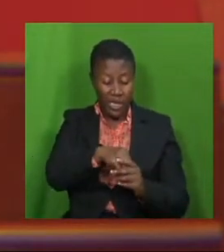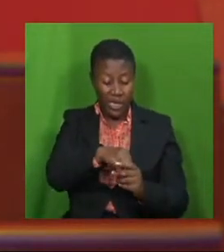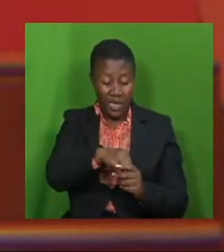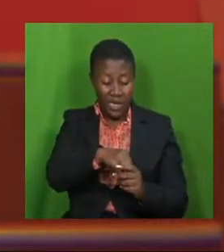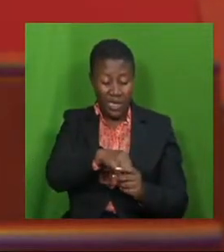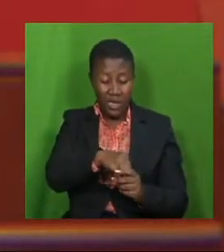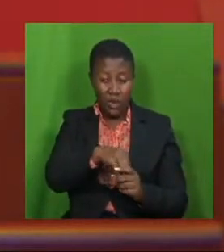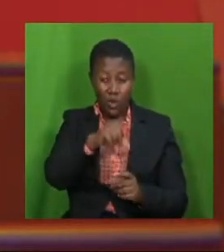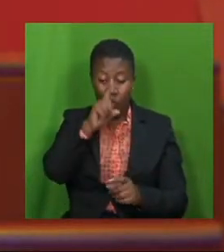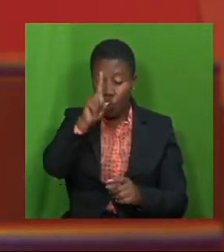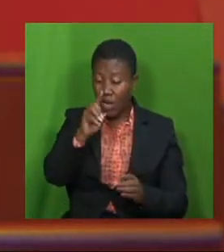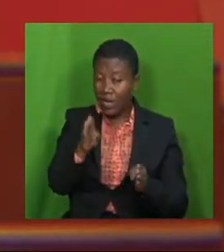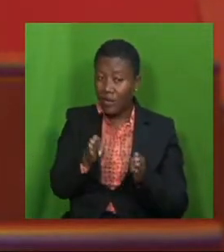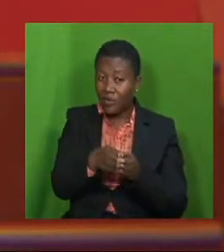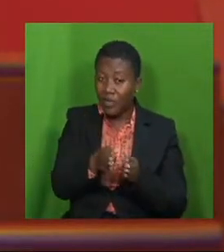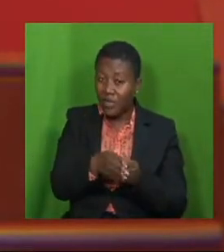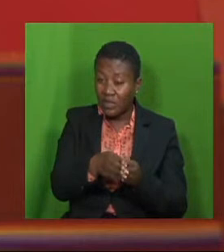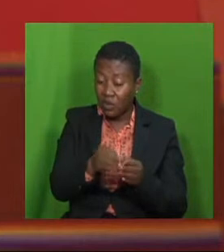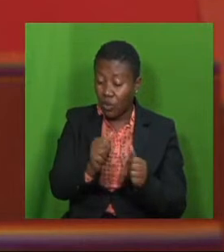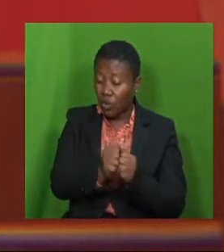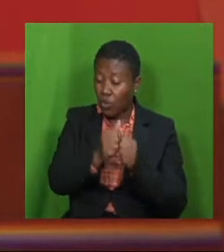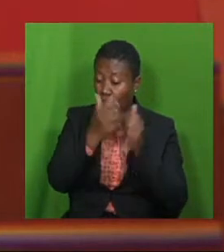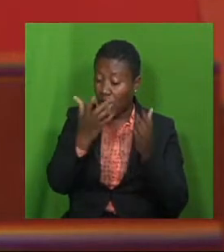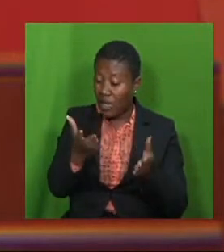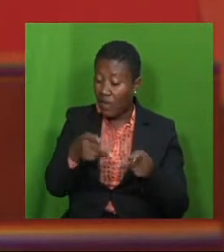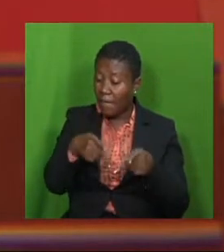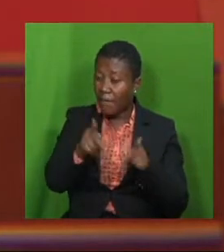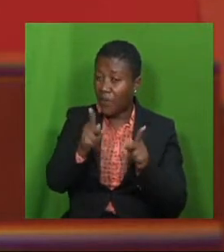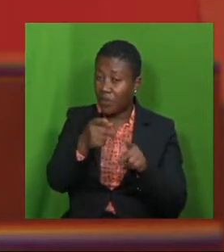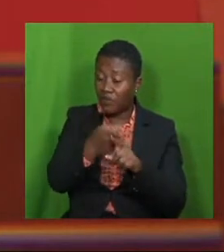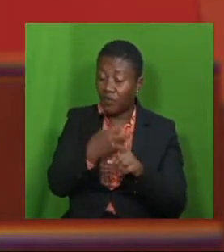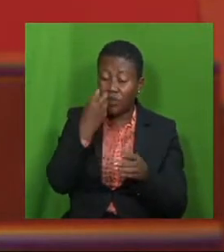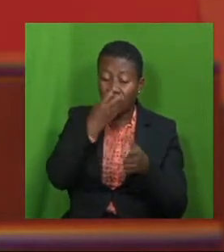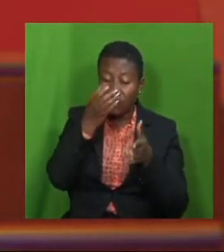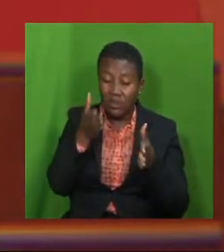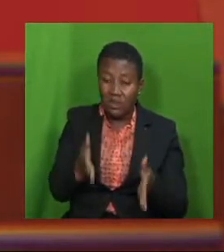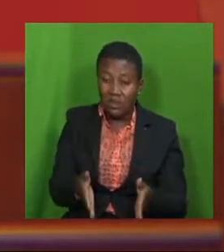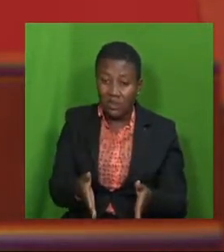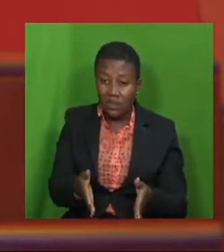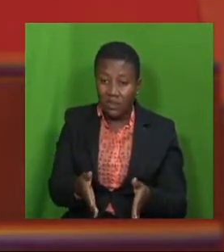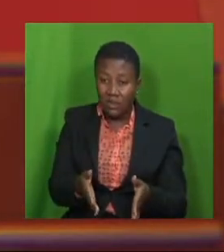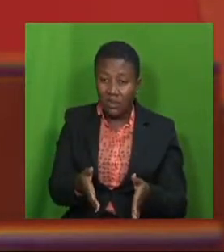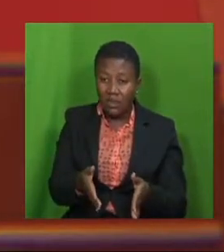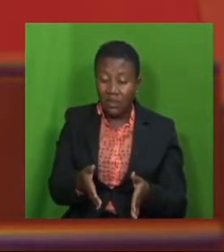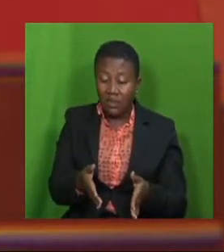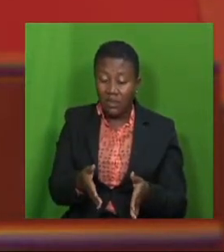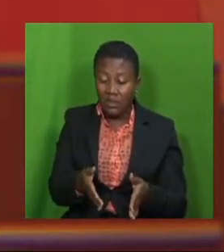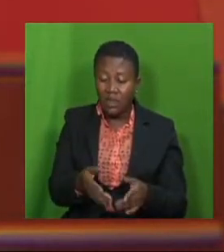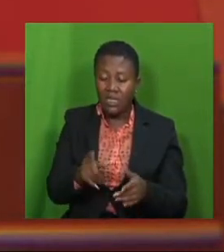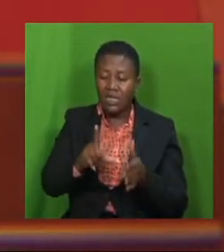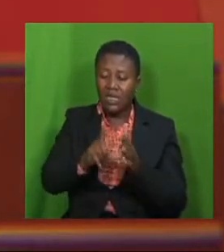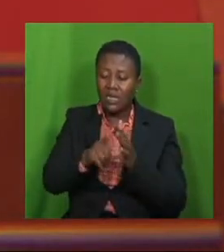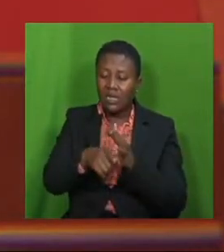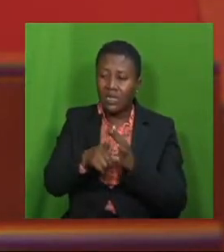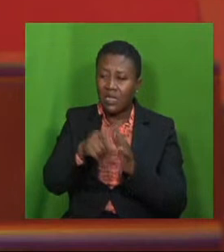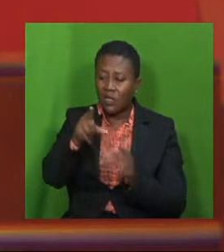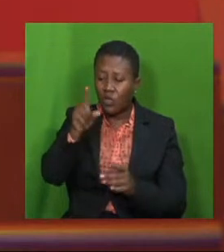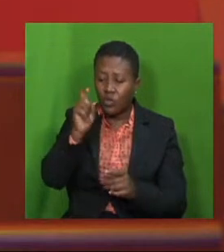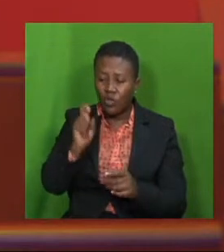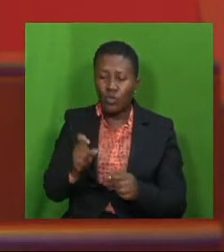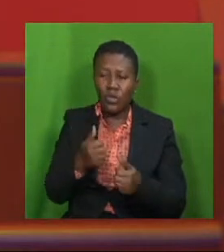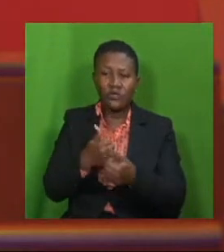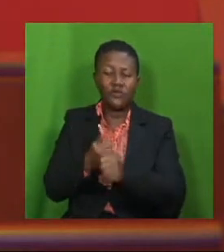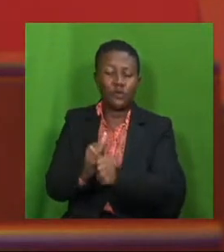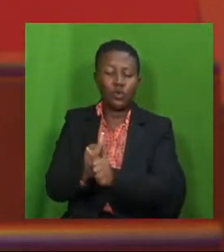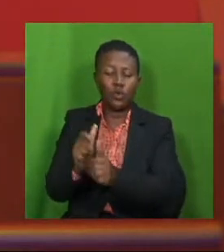without the permission in writing of the Speaker is caught squarely within the ambit of Article 97(1)(c) of the 1992